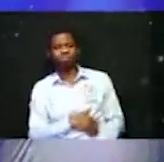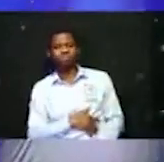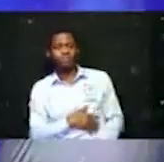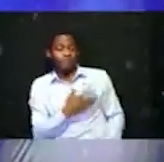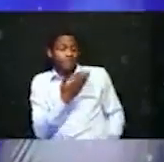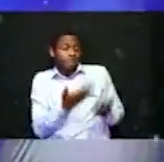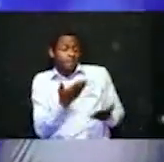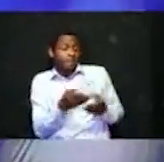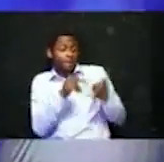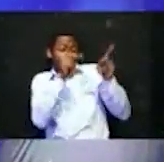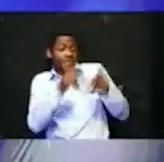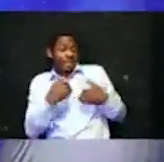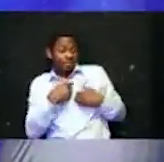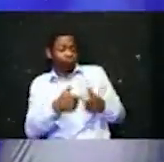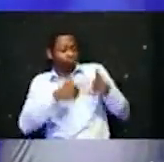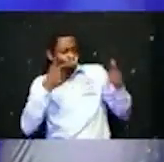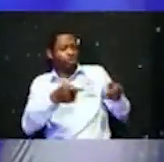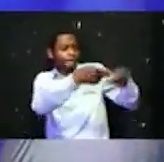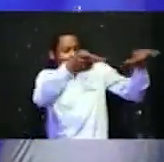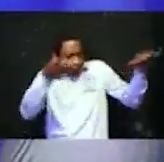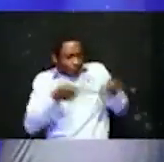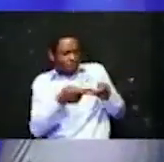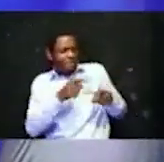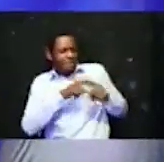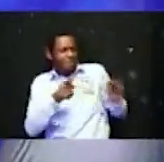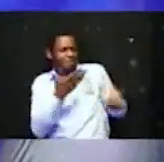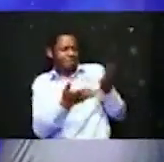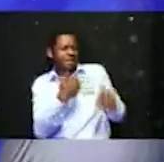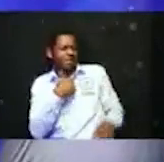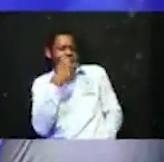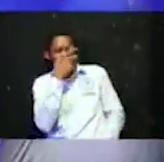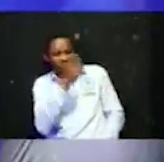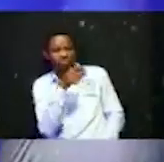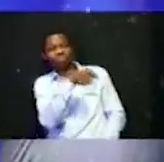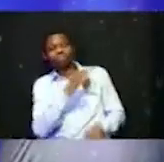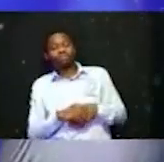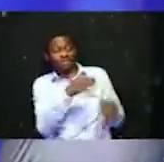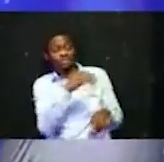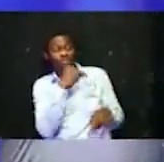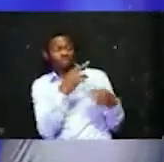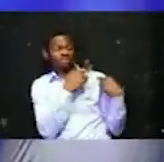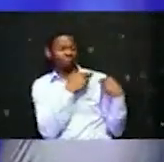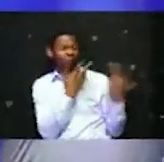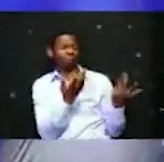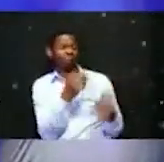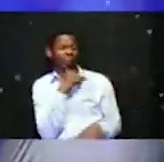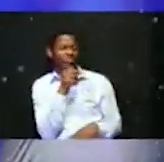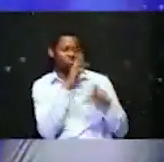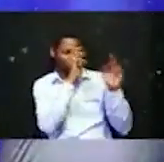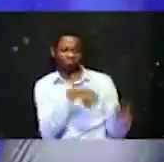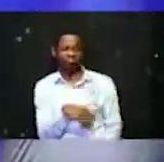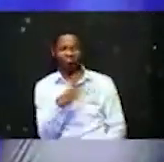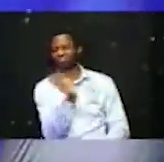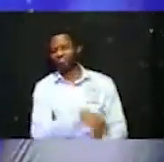not be honorable. Such fellow, if the person is not responsible, people may not accord him